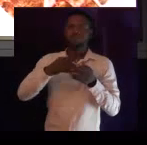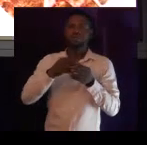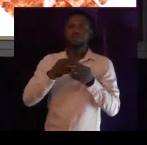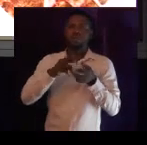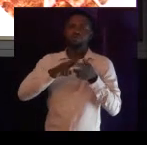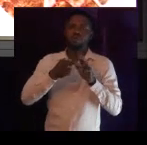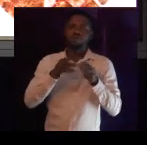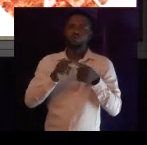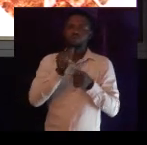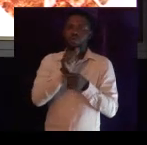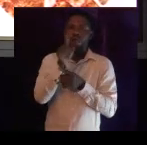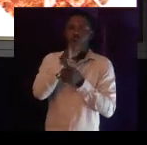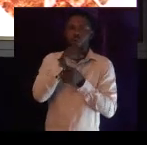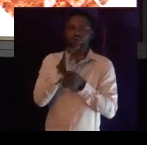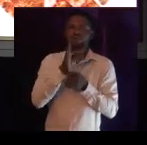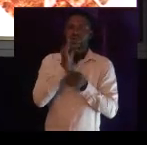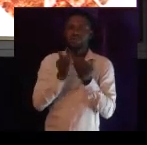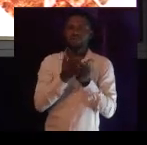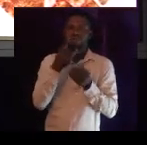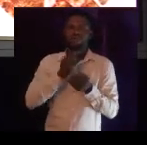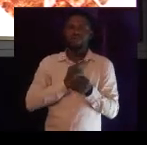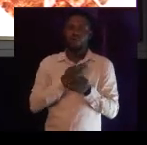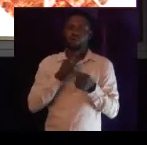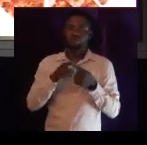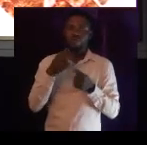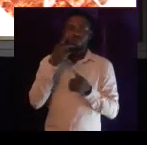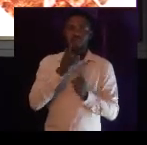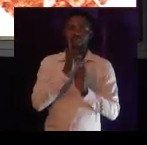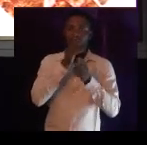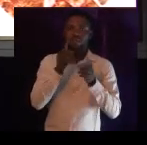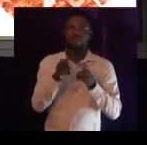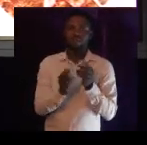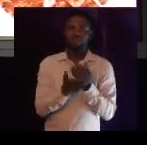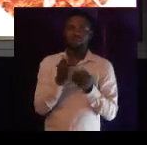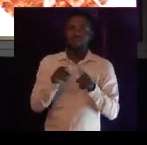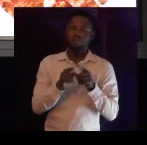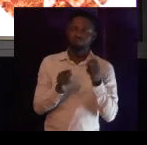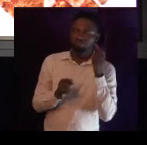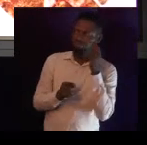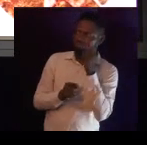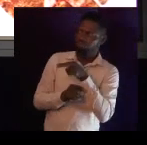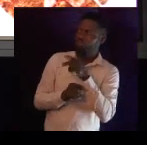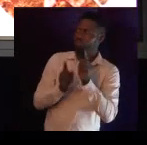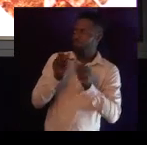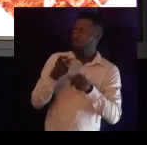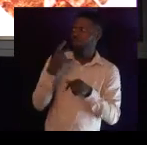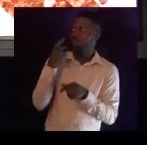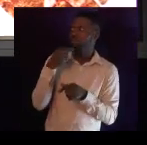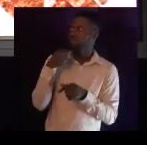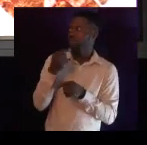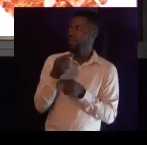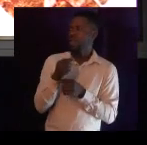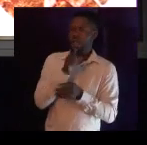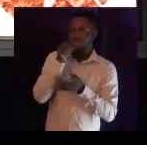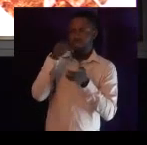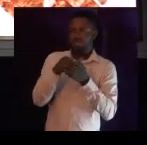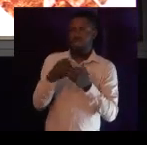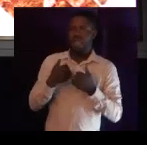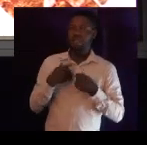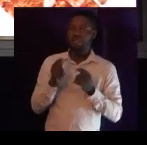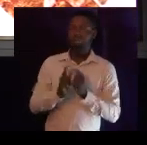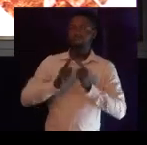parts relate to a whole. It makes it easy for us to see data very quickly. So at a glance, you can say, oh,